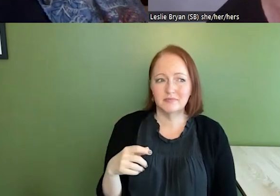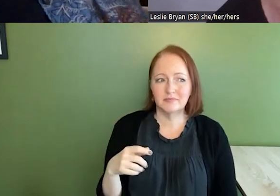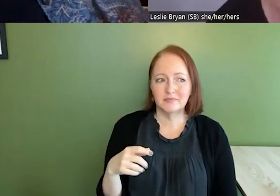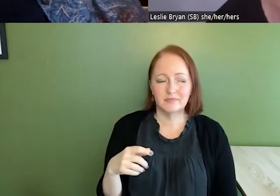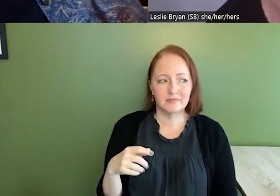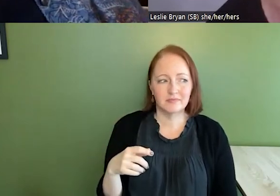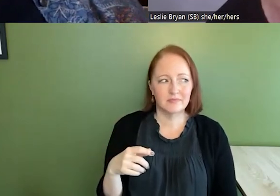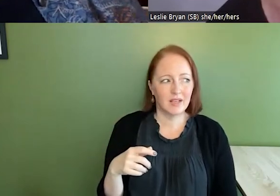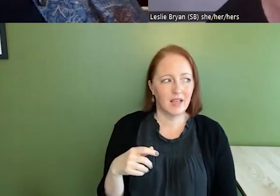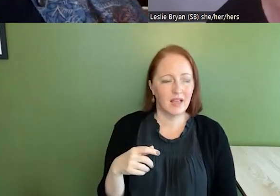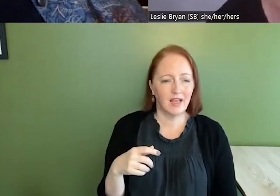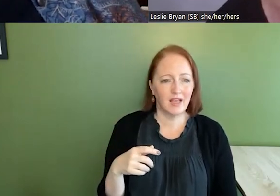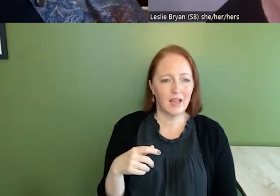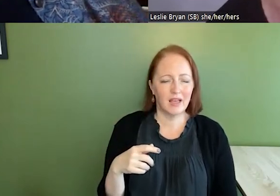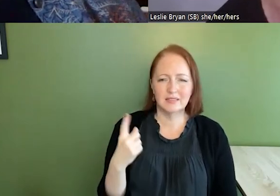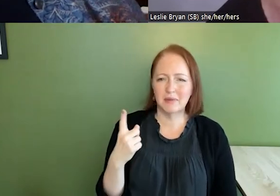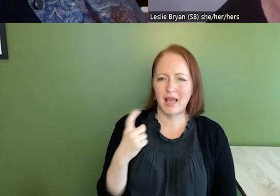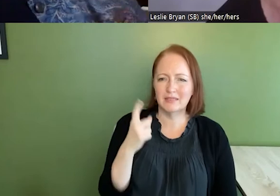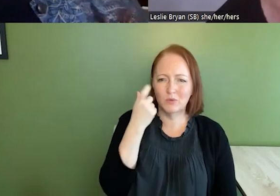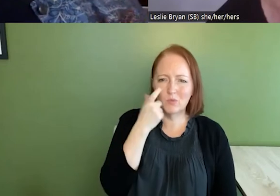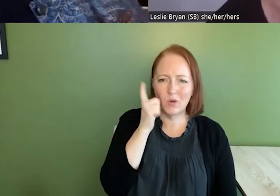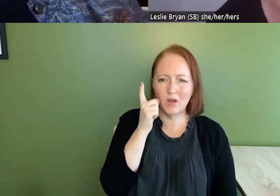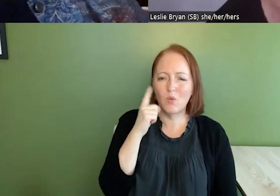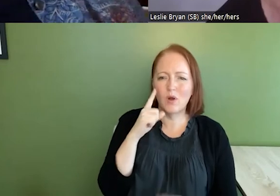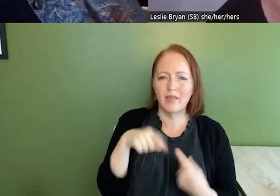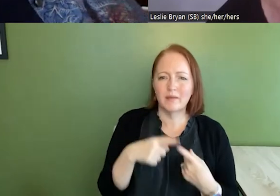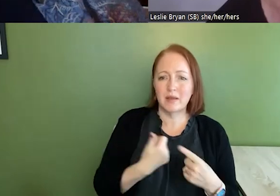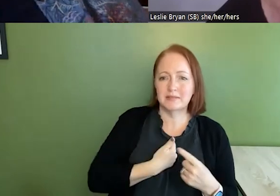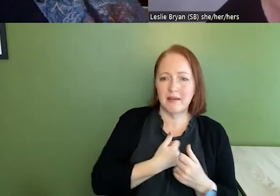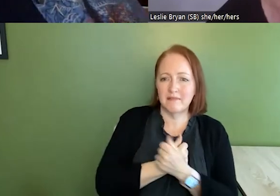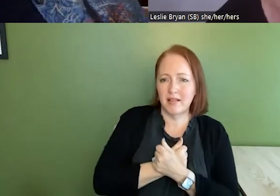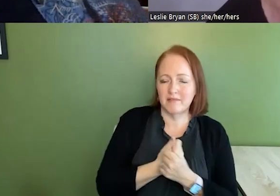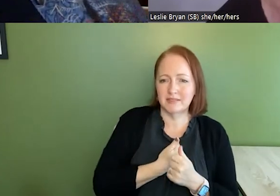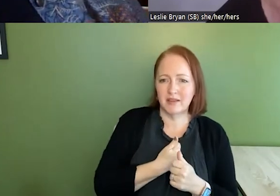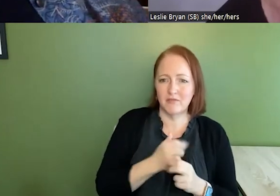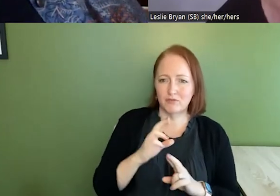And I got asked a question a little while ago about like what I think about self-love and self-respect.